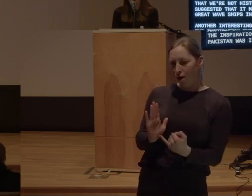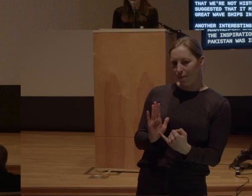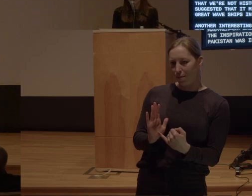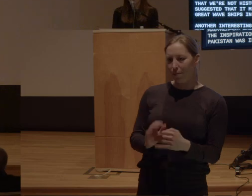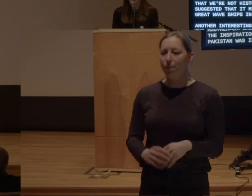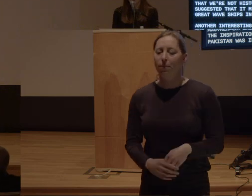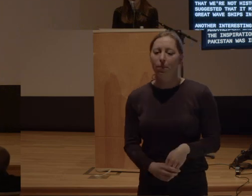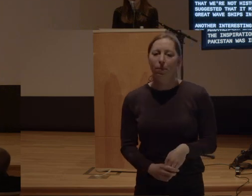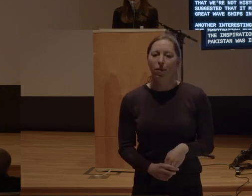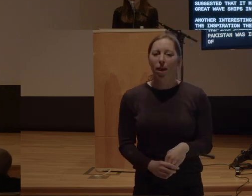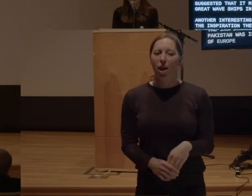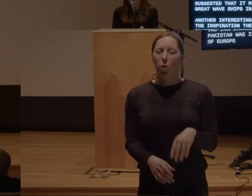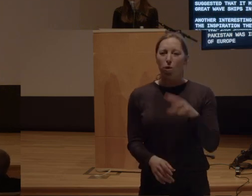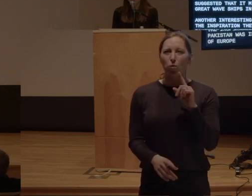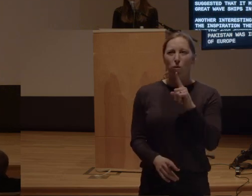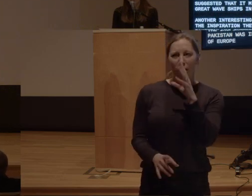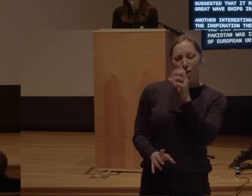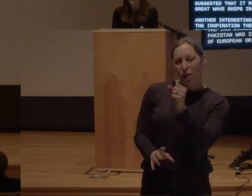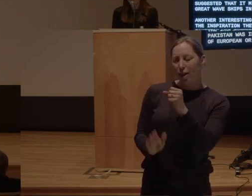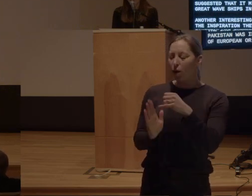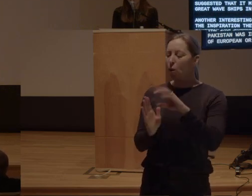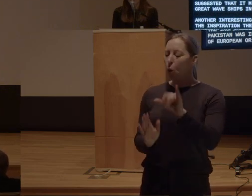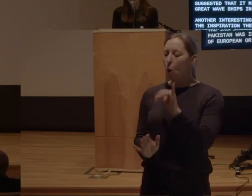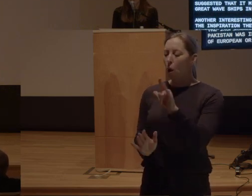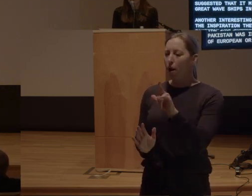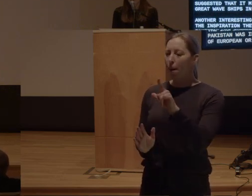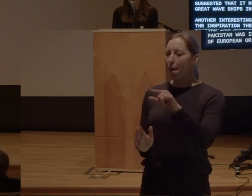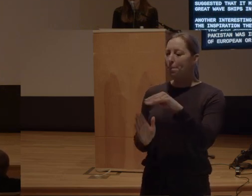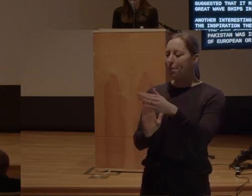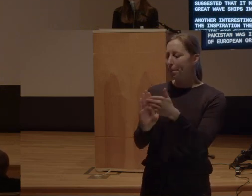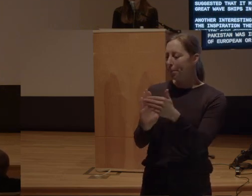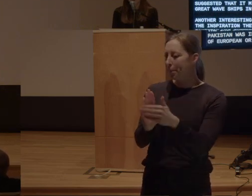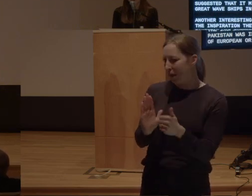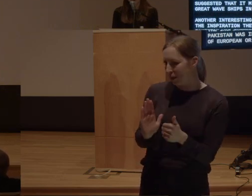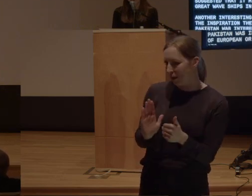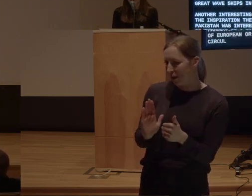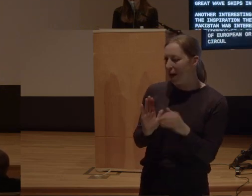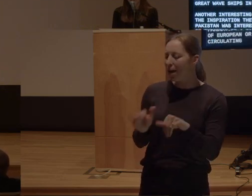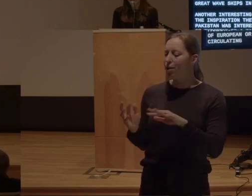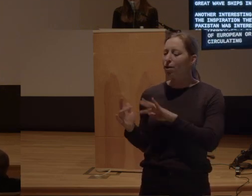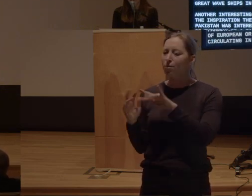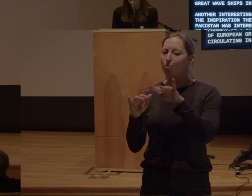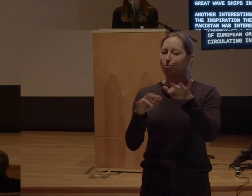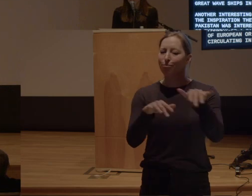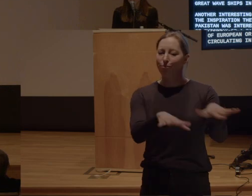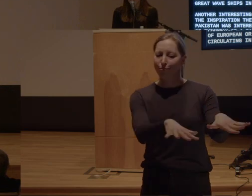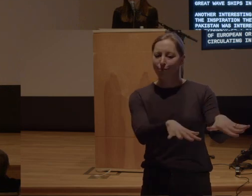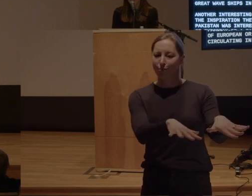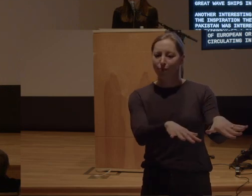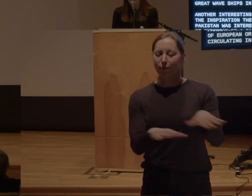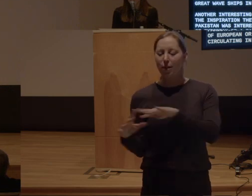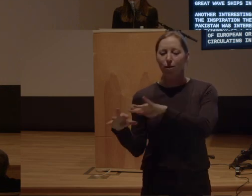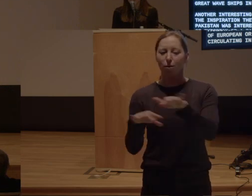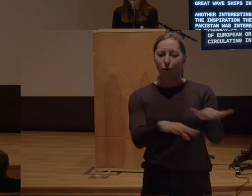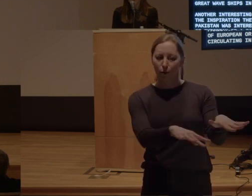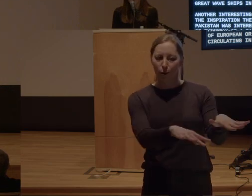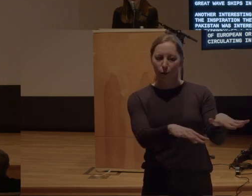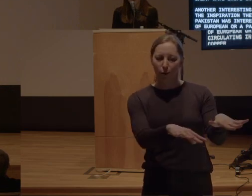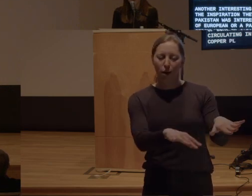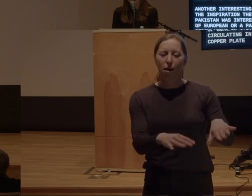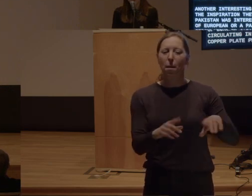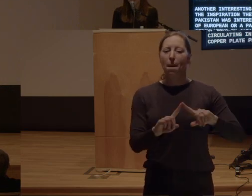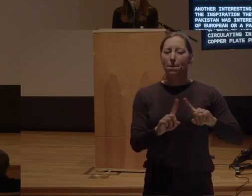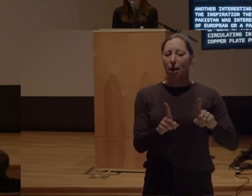pictorial effects of European oil painting, examples of which were circulating in Japan at this time in the form of copper plate